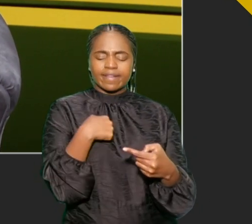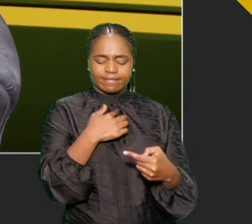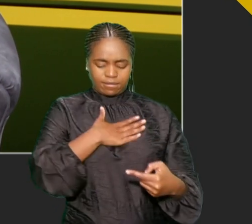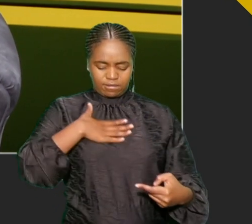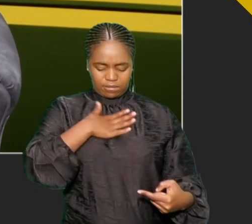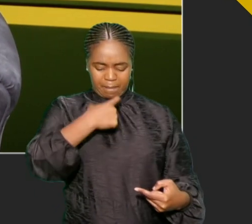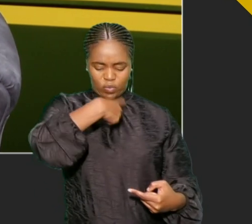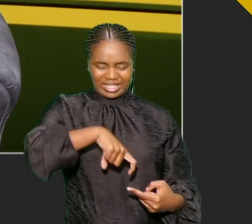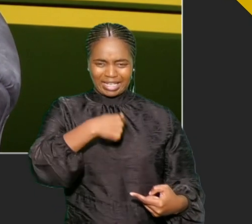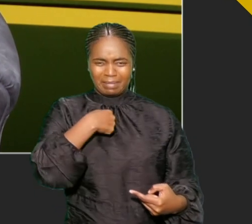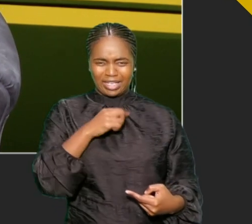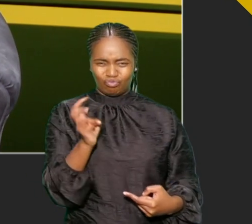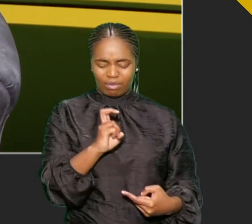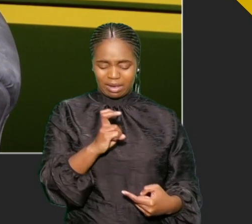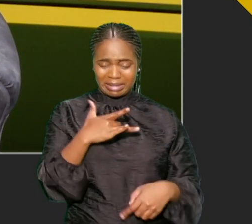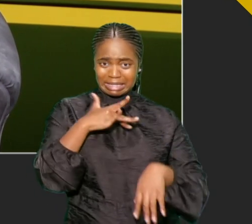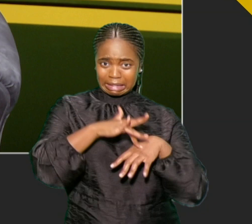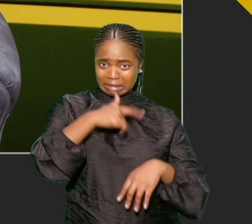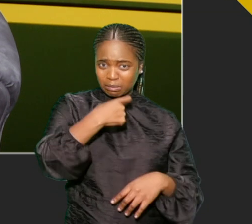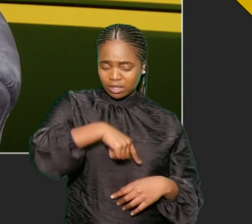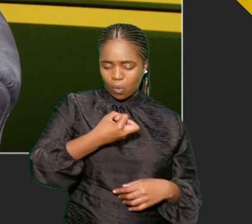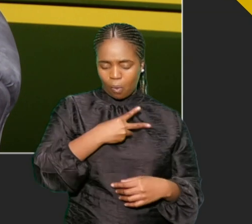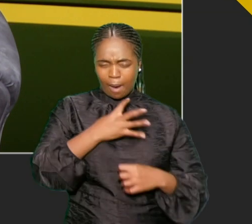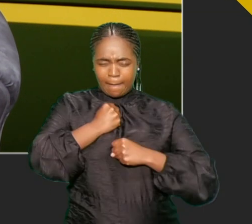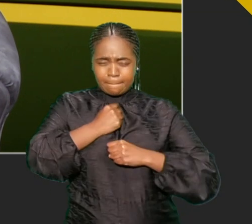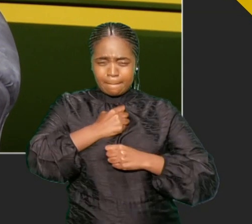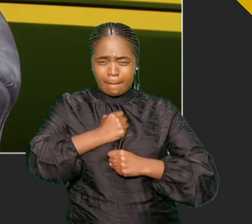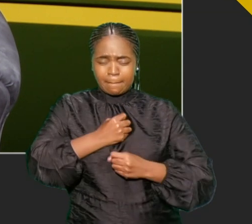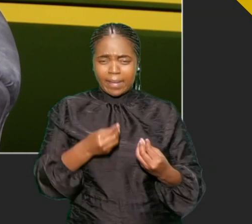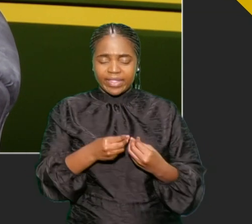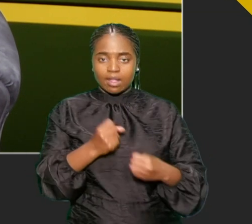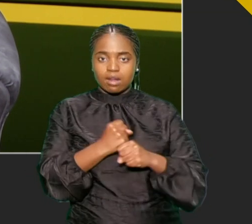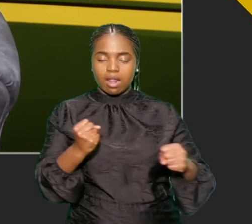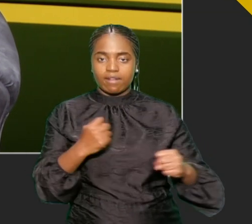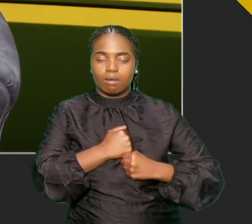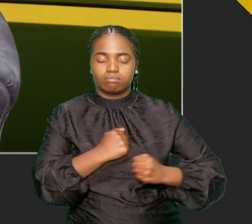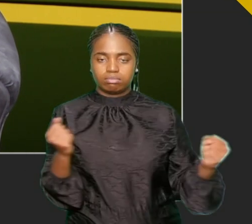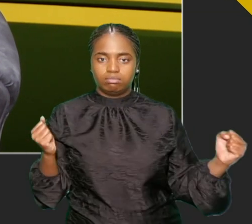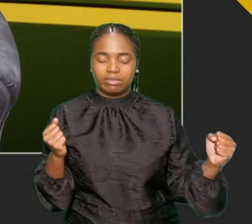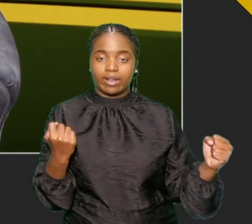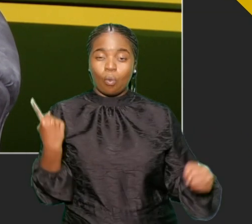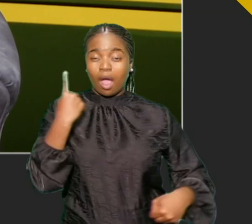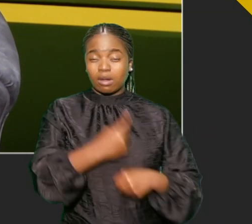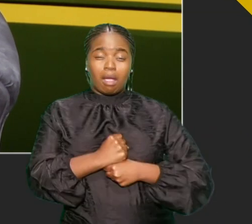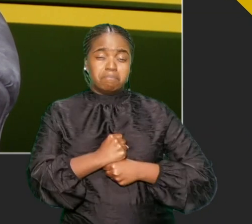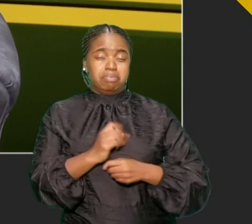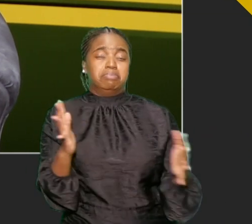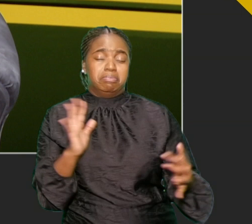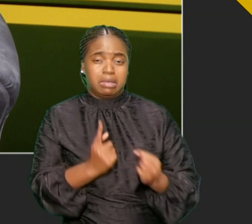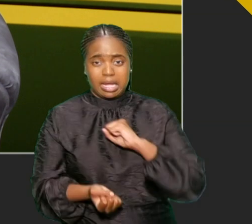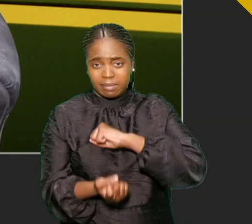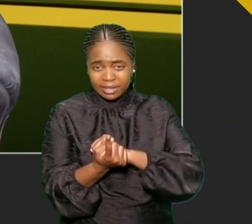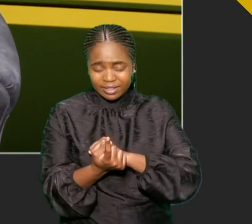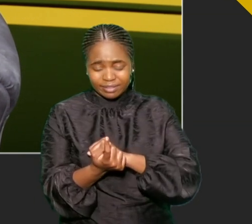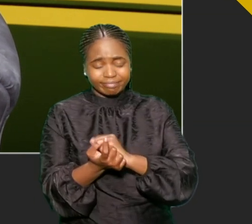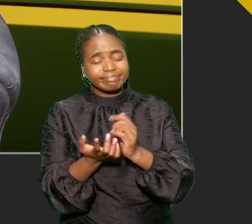yetu and honoring our emotions because we find ourselves bottling things and not allowing to express how we really feel. And those are part